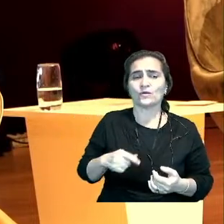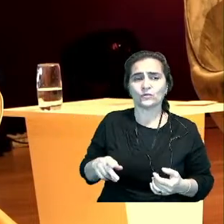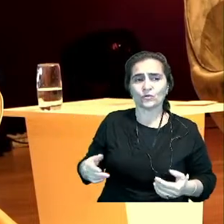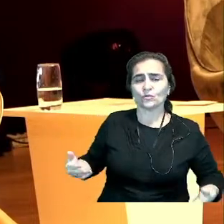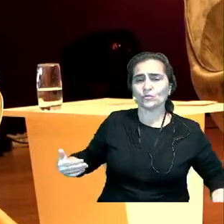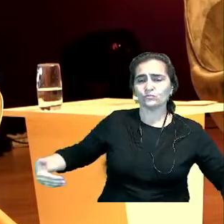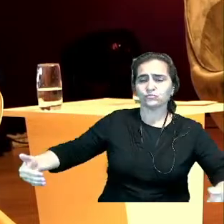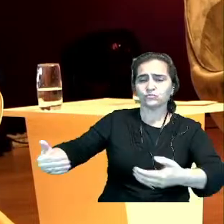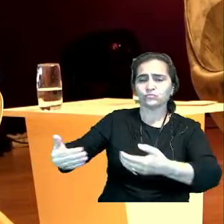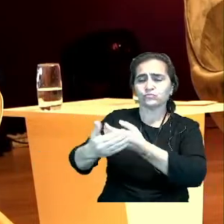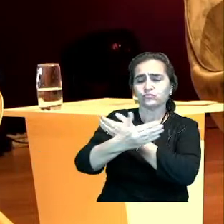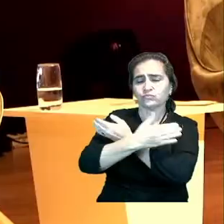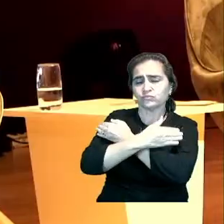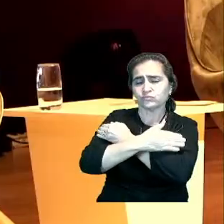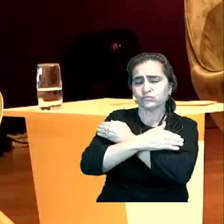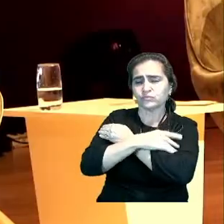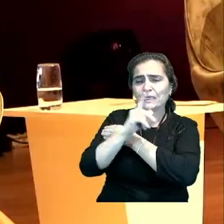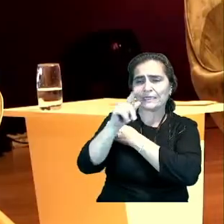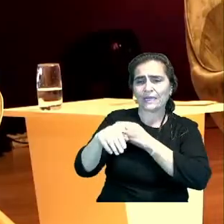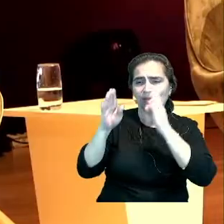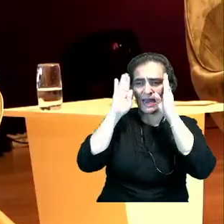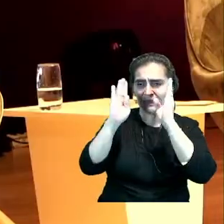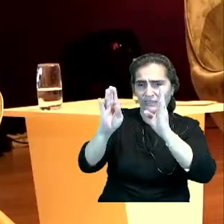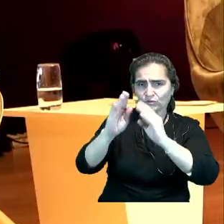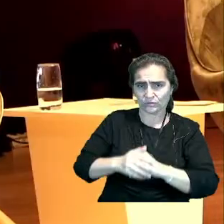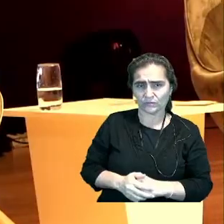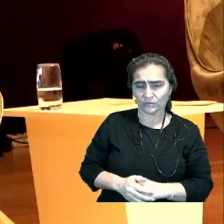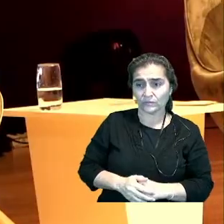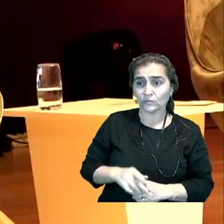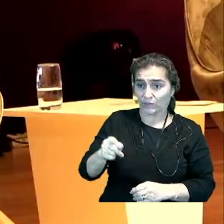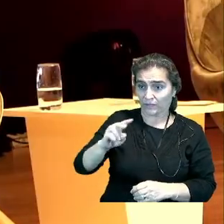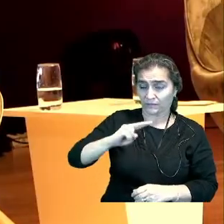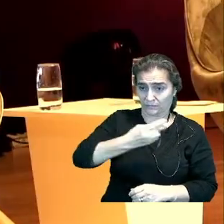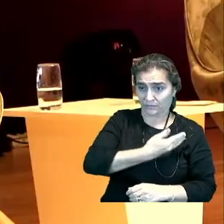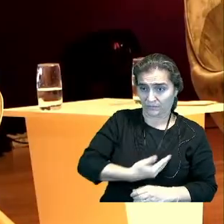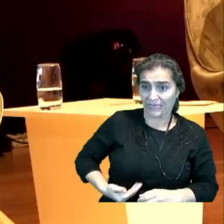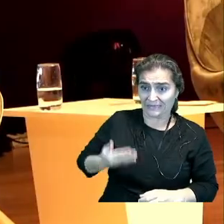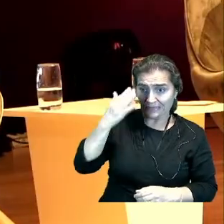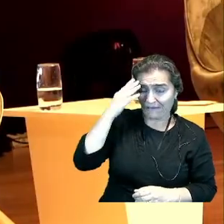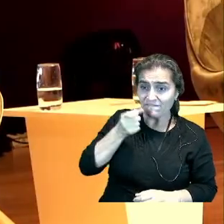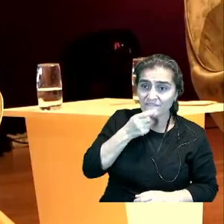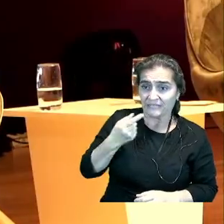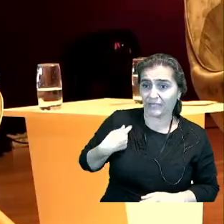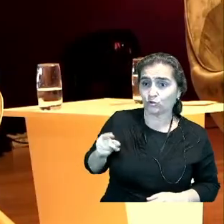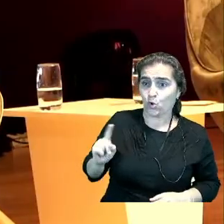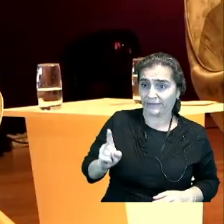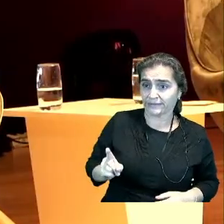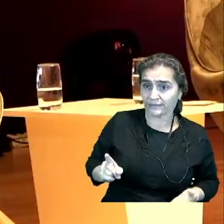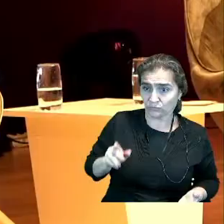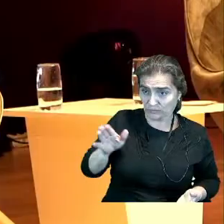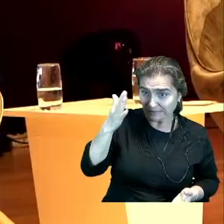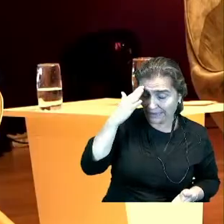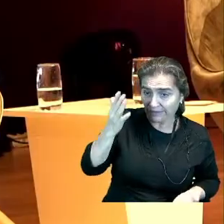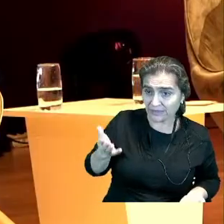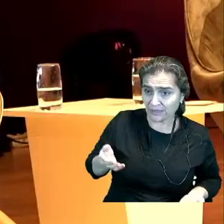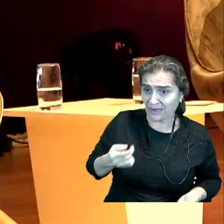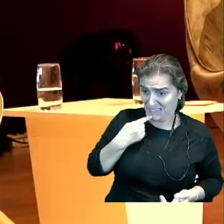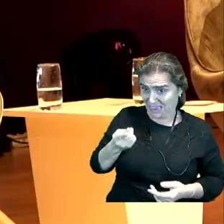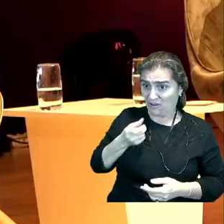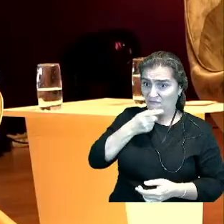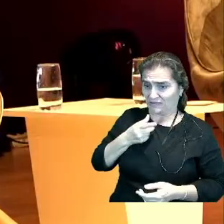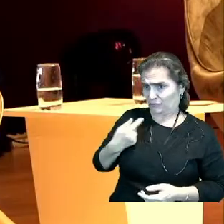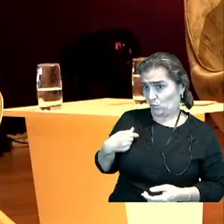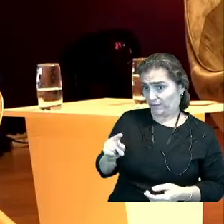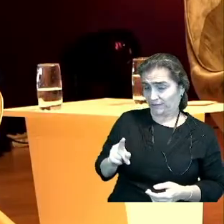that we're willing to hug her and listen to her. Who told you that it was going to be easy? It wasn't easy.